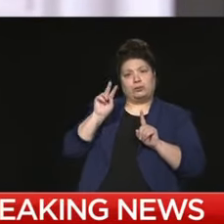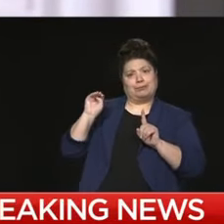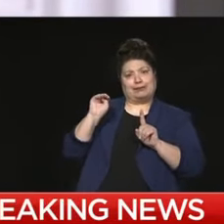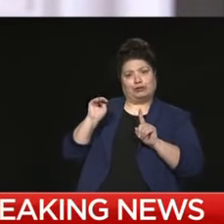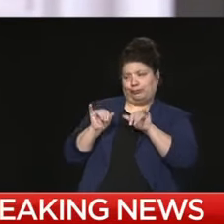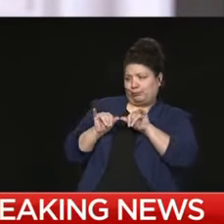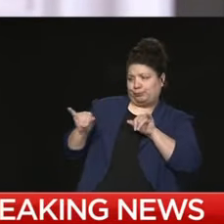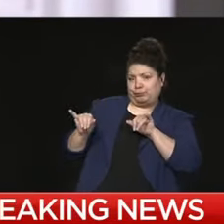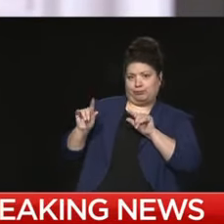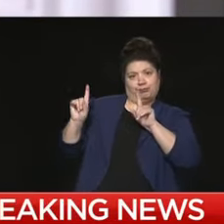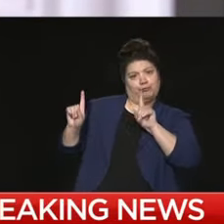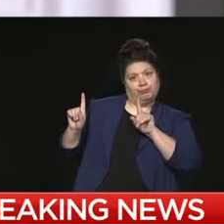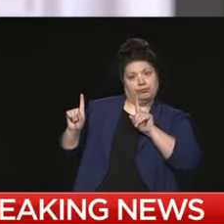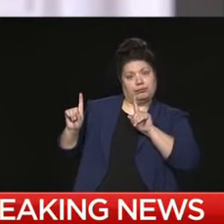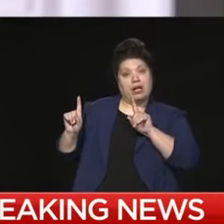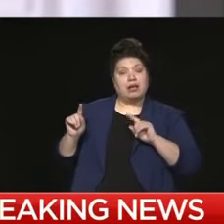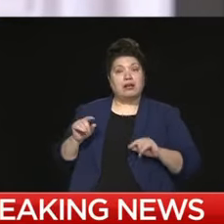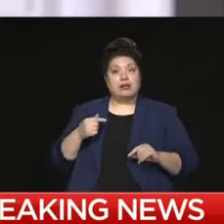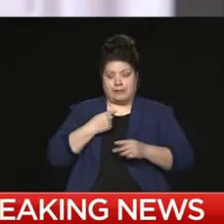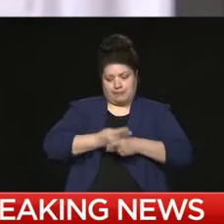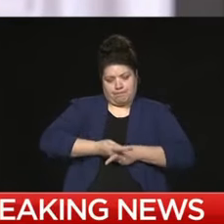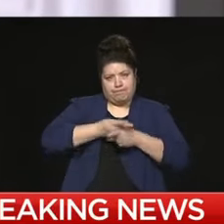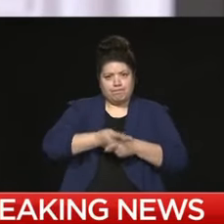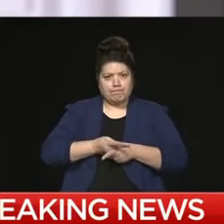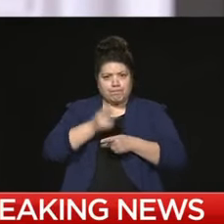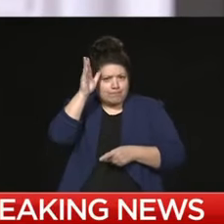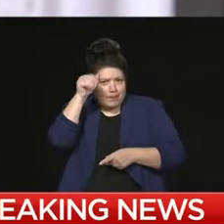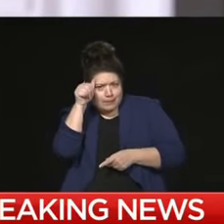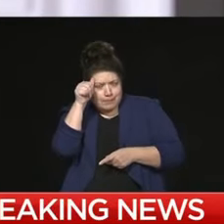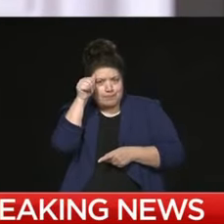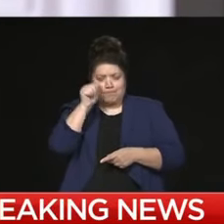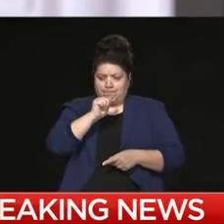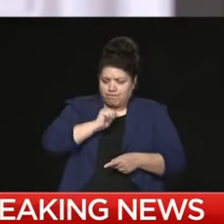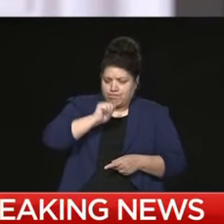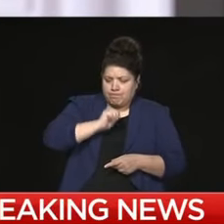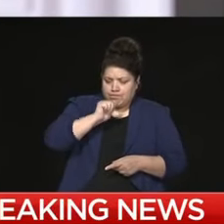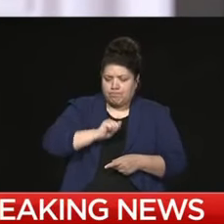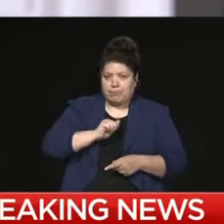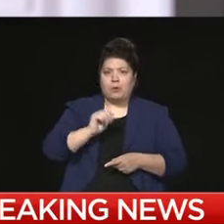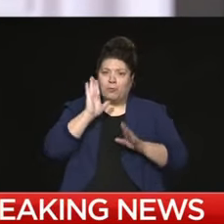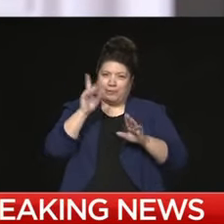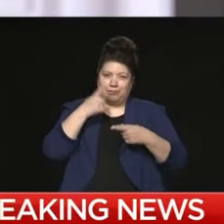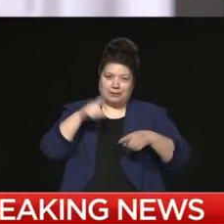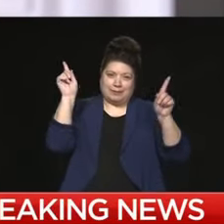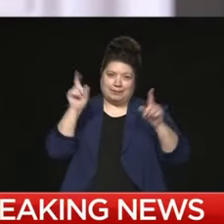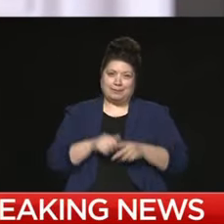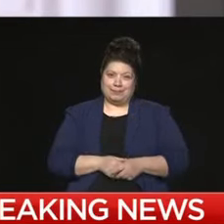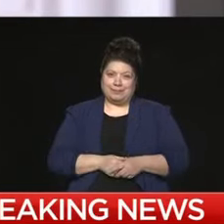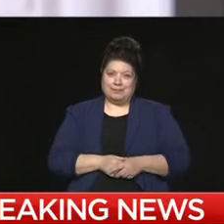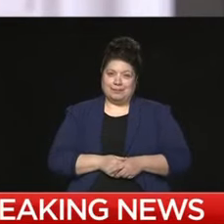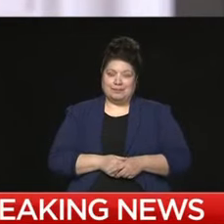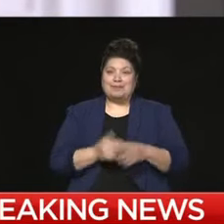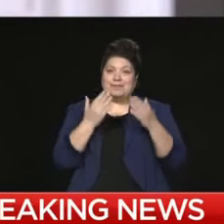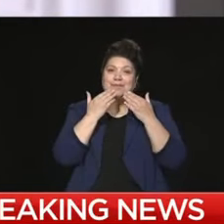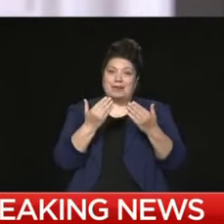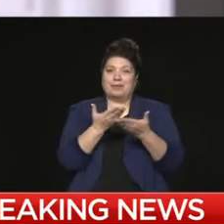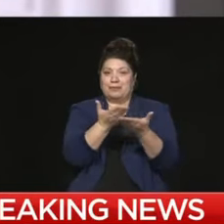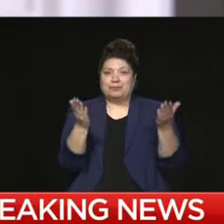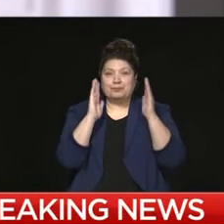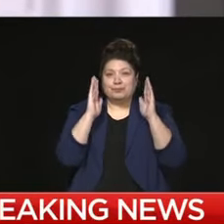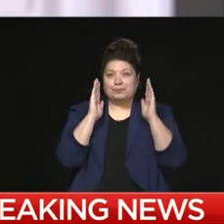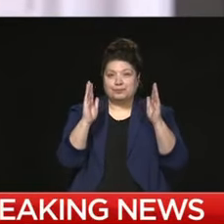others. If we persist and persevere, I know that we will prevail. Once again, thank you all for